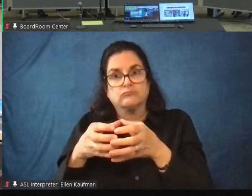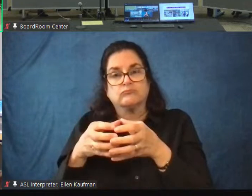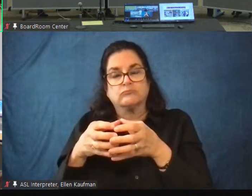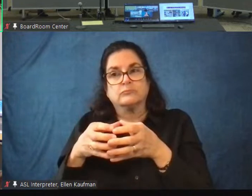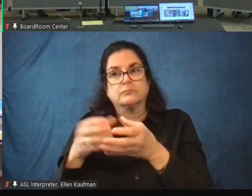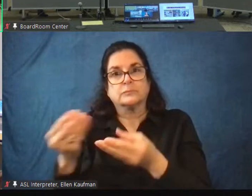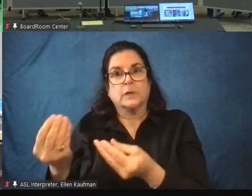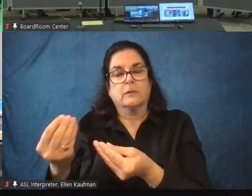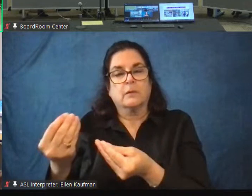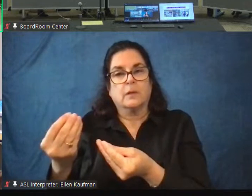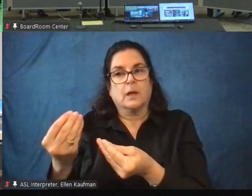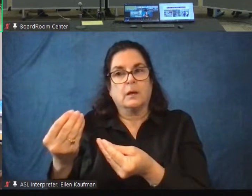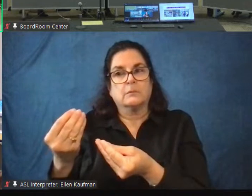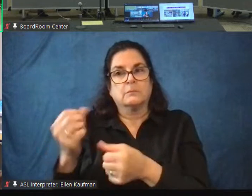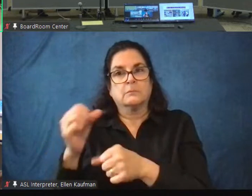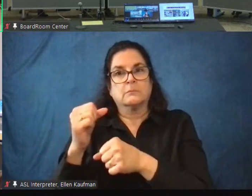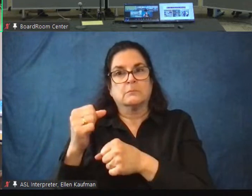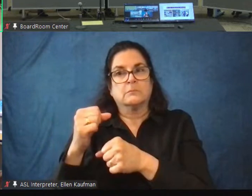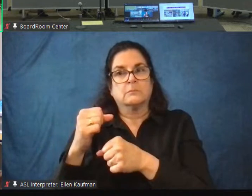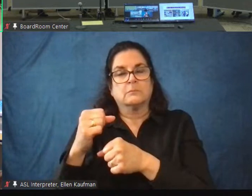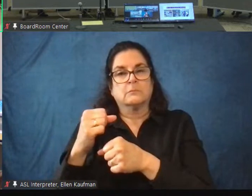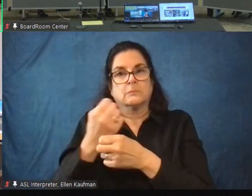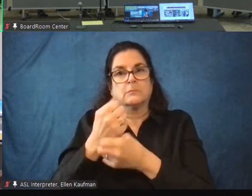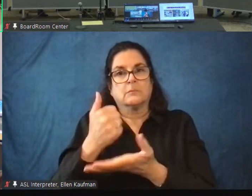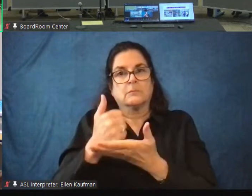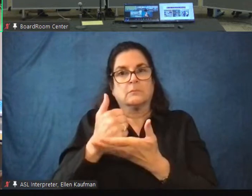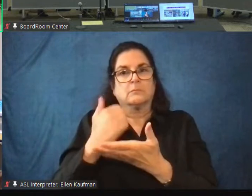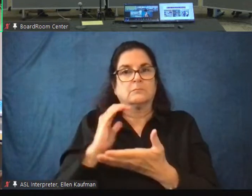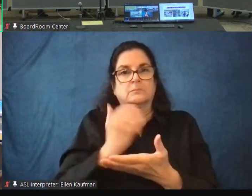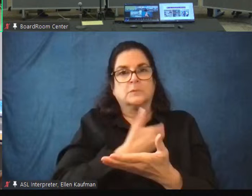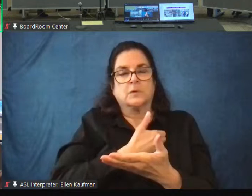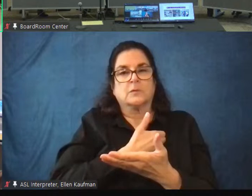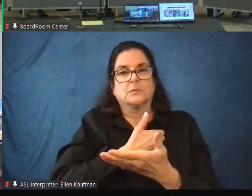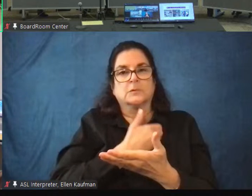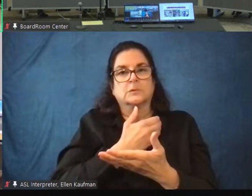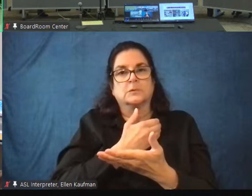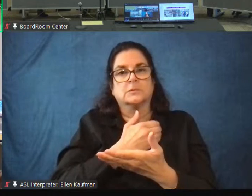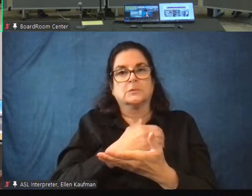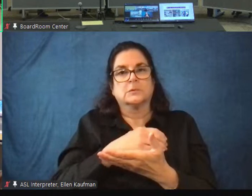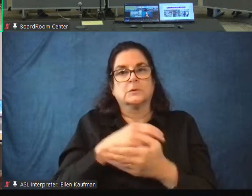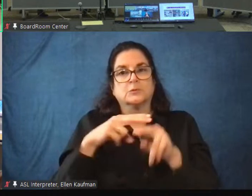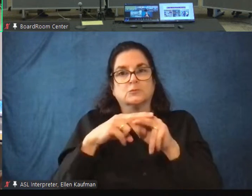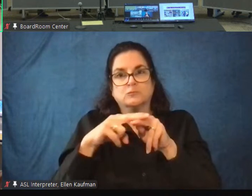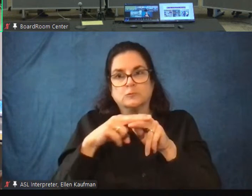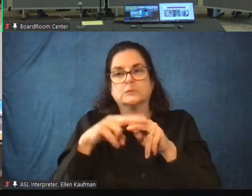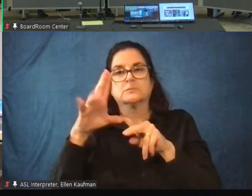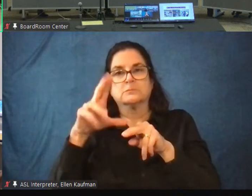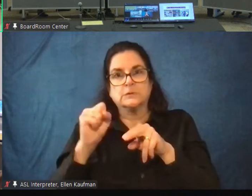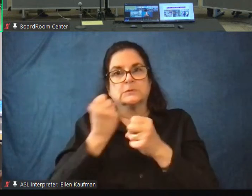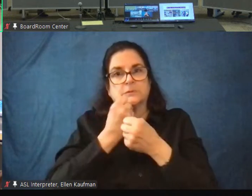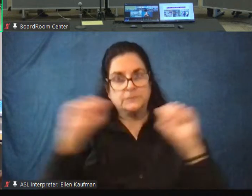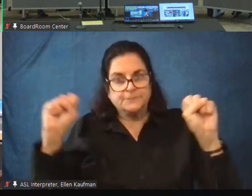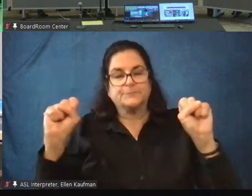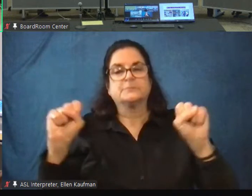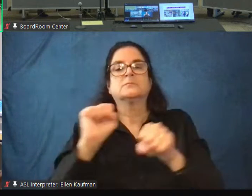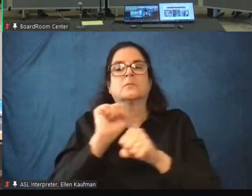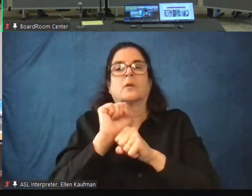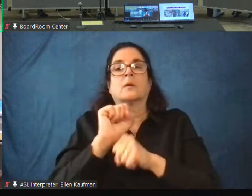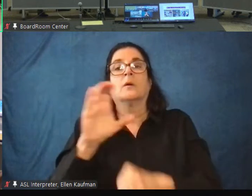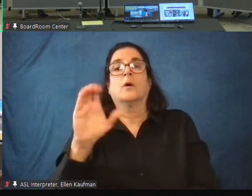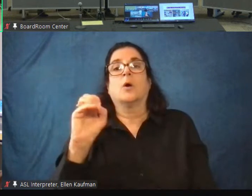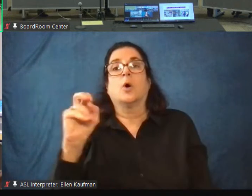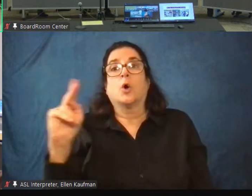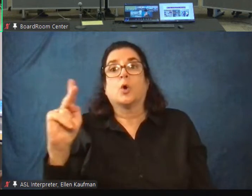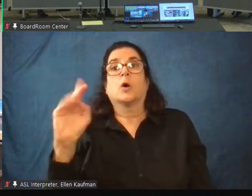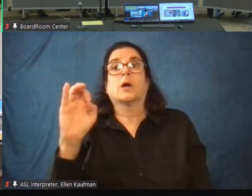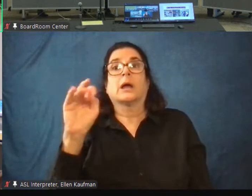addition to our relationship with CPD, we also obviously partner with other police departments, including Cook County Sheriff's Department, as well as suburban